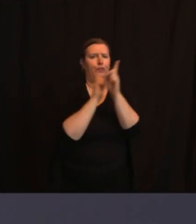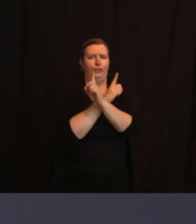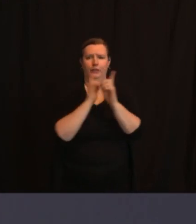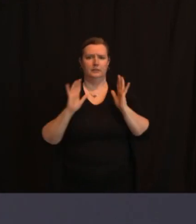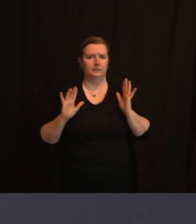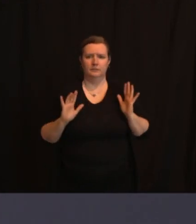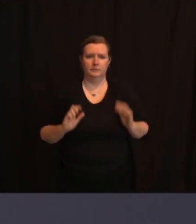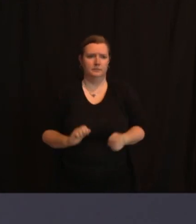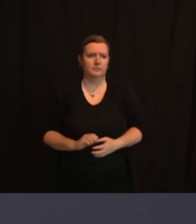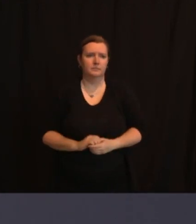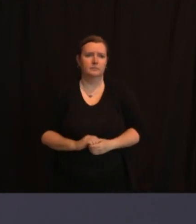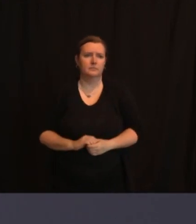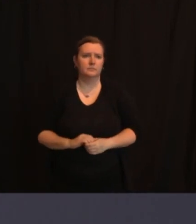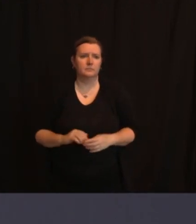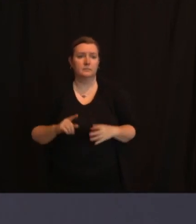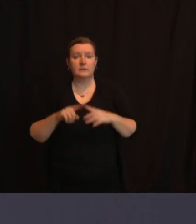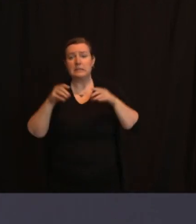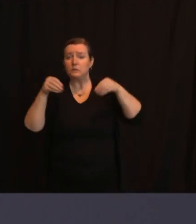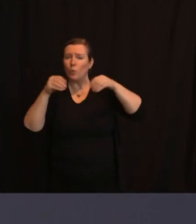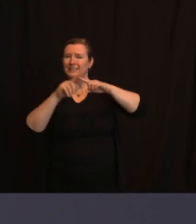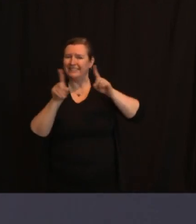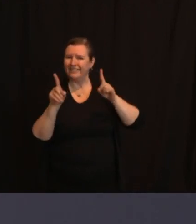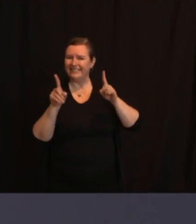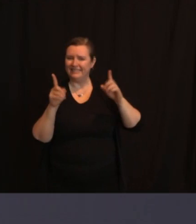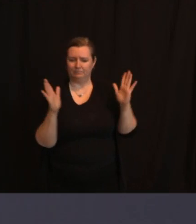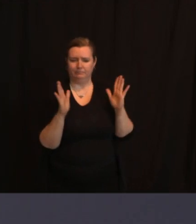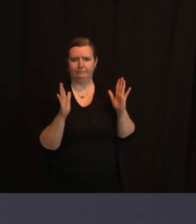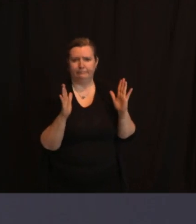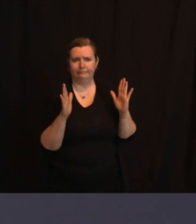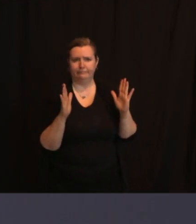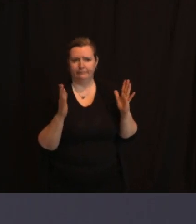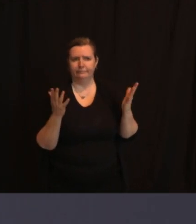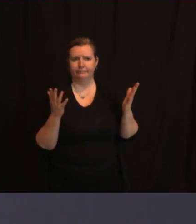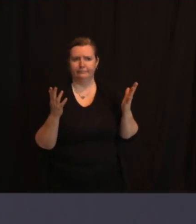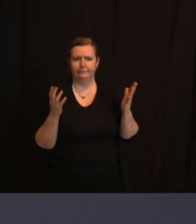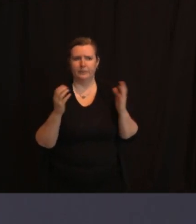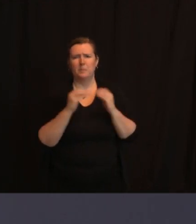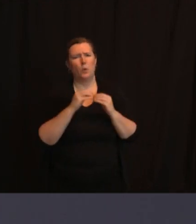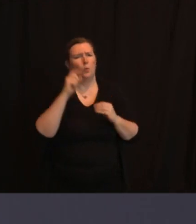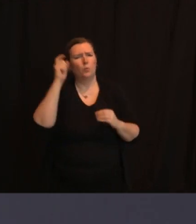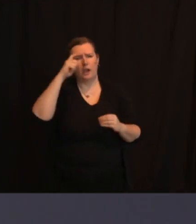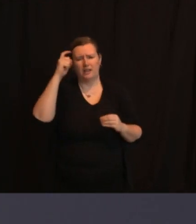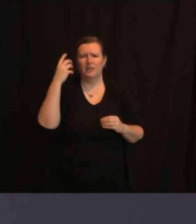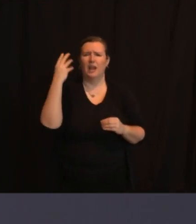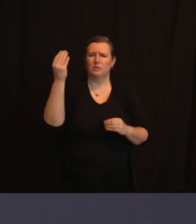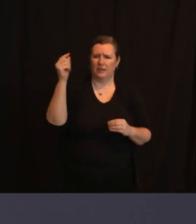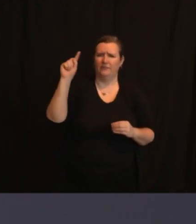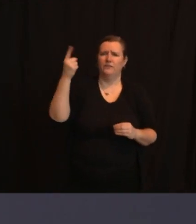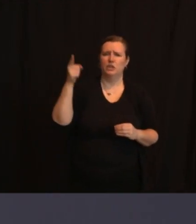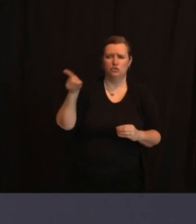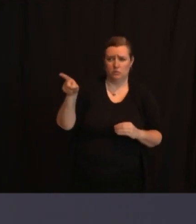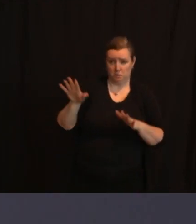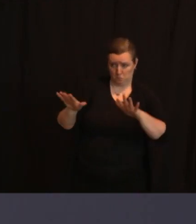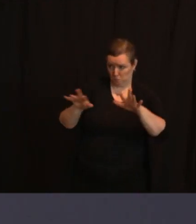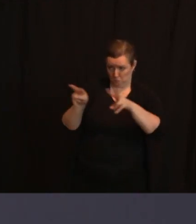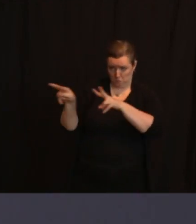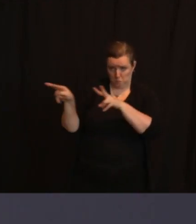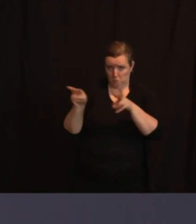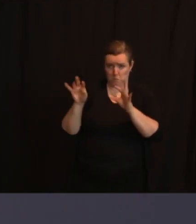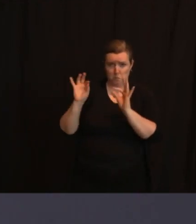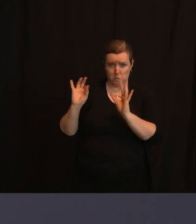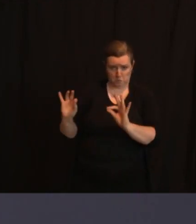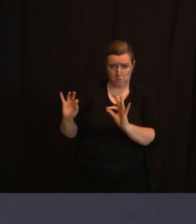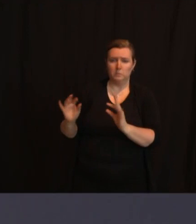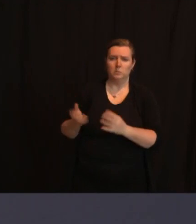distancing are far more logical steps for us to take. Judy and Ed, I think, would support that.